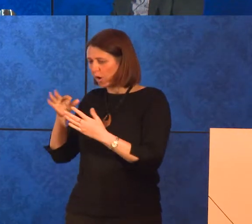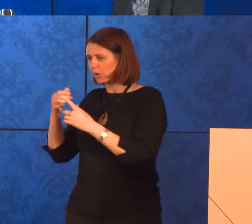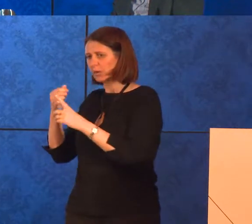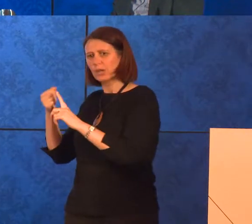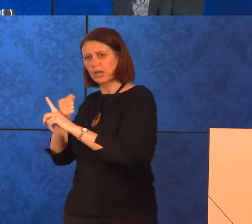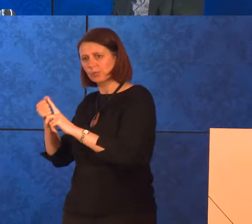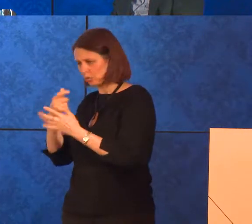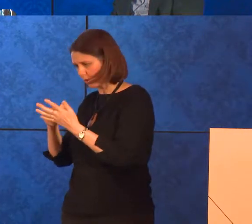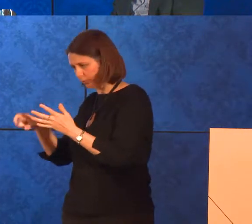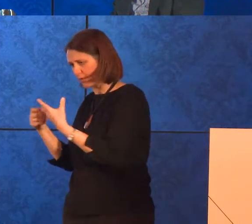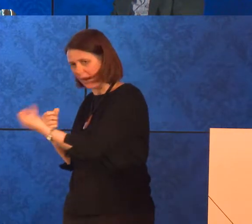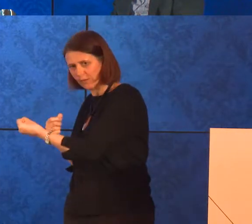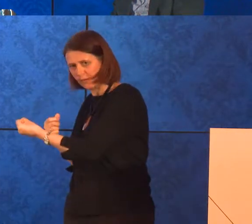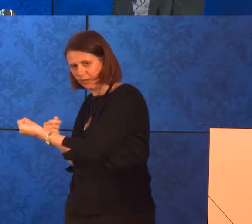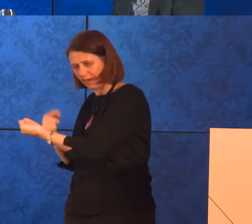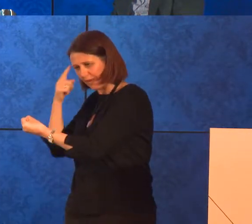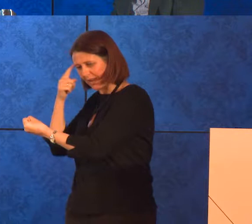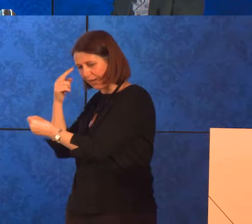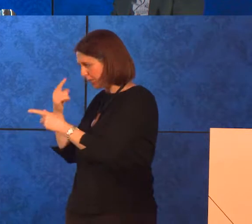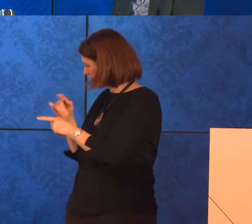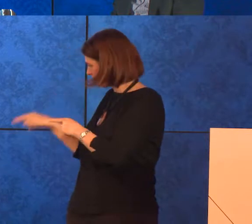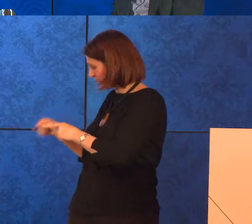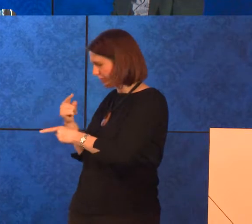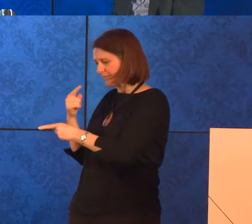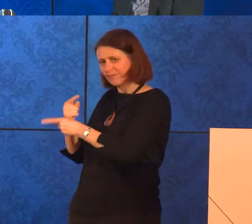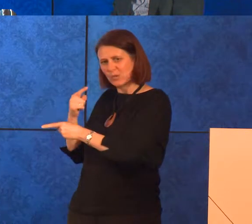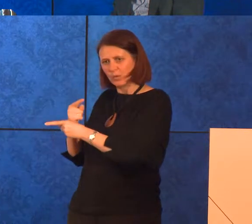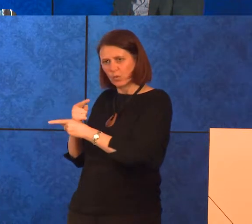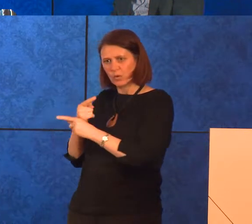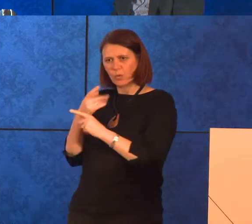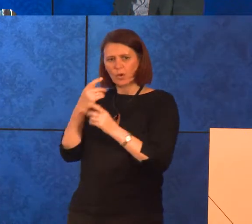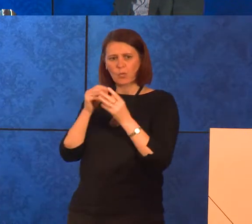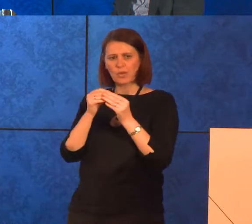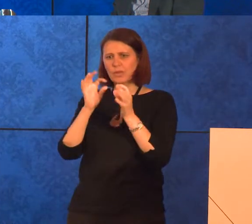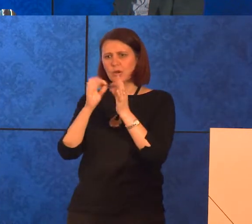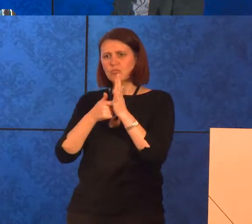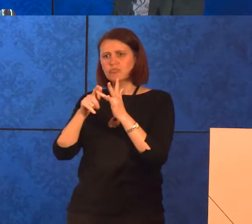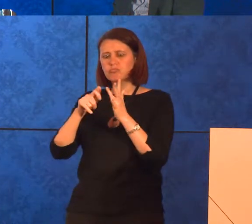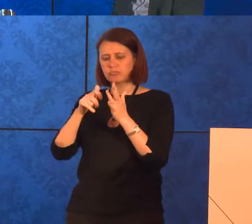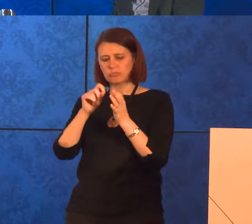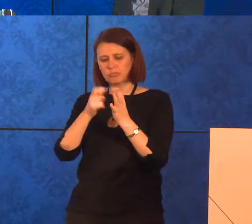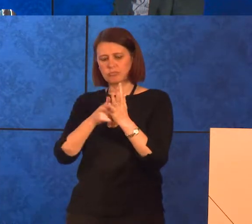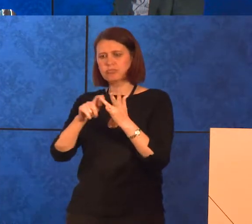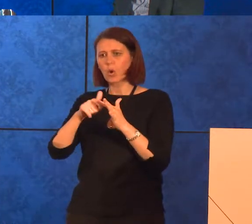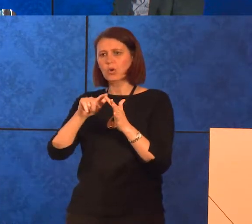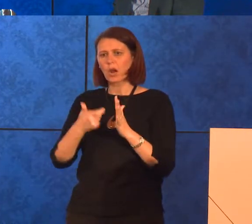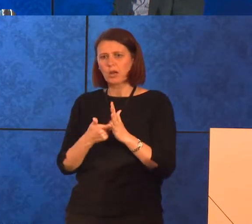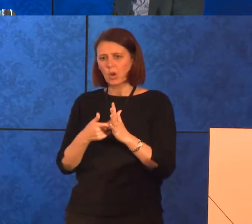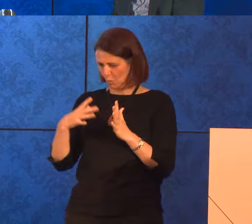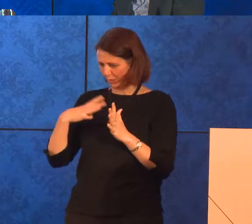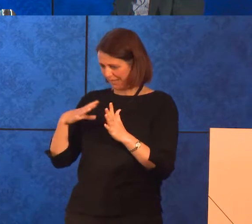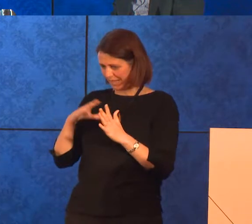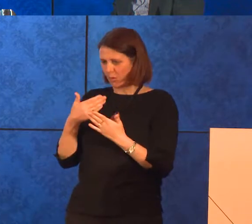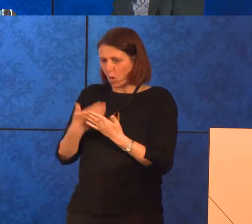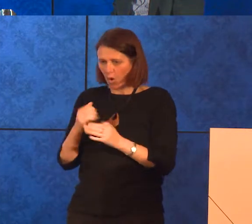Commission. And I'm thinking about Gerard's point re brokers. We know that we need to be really on guard